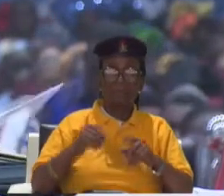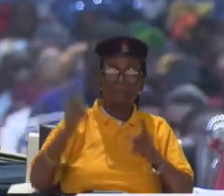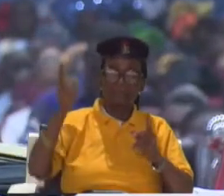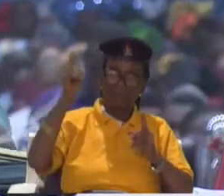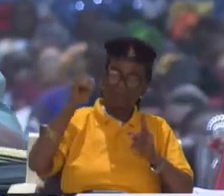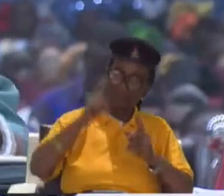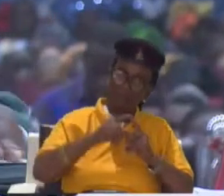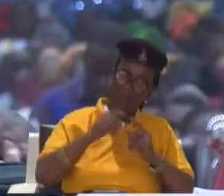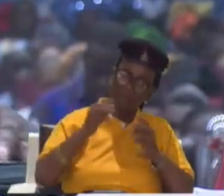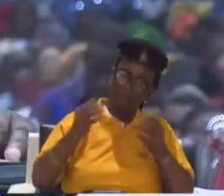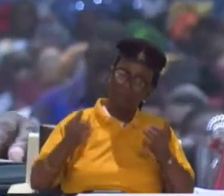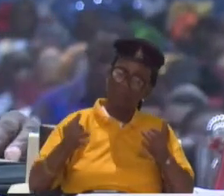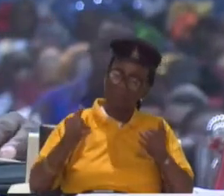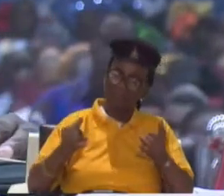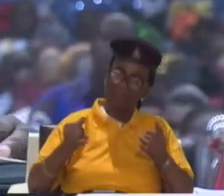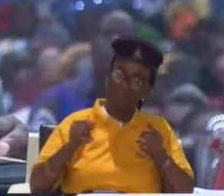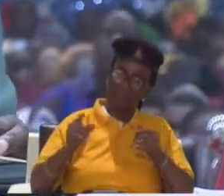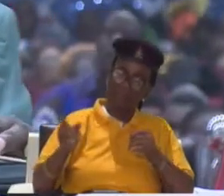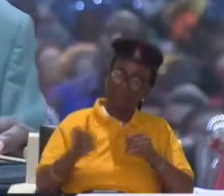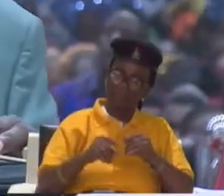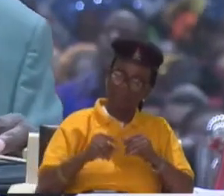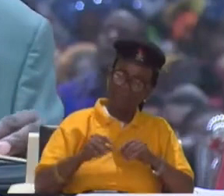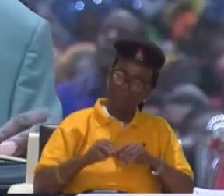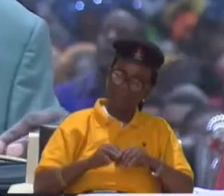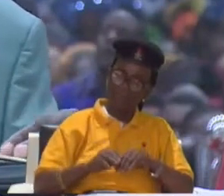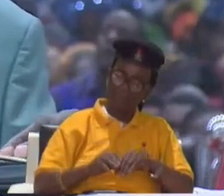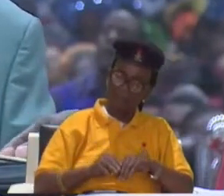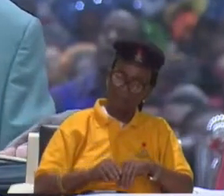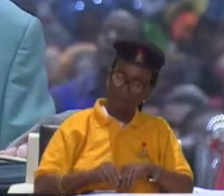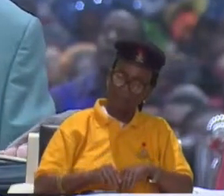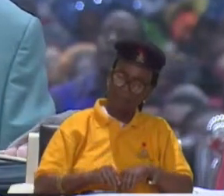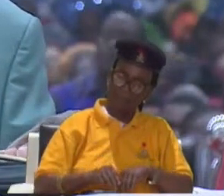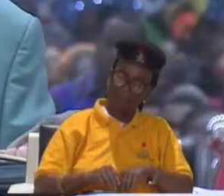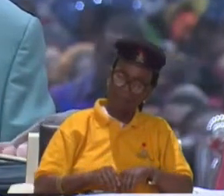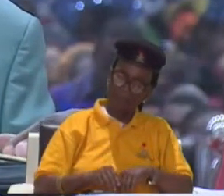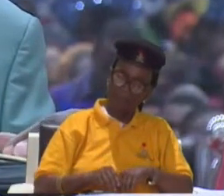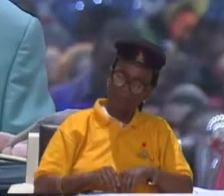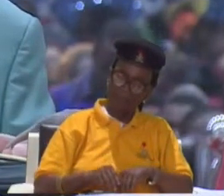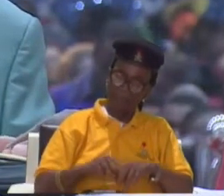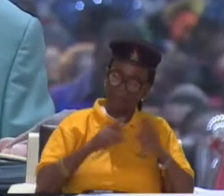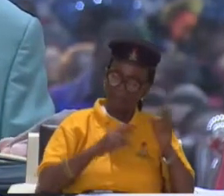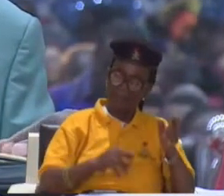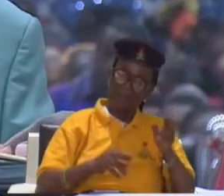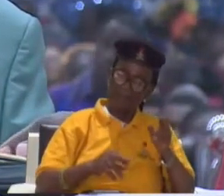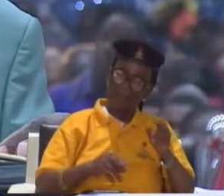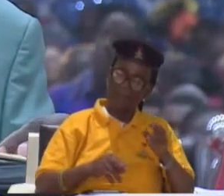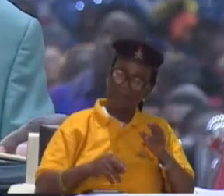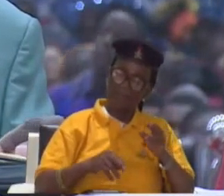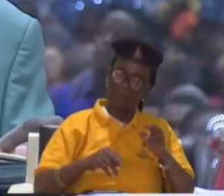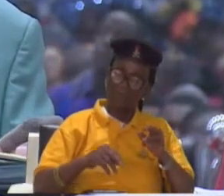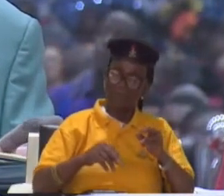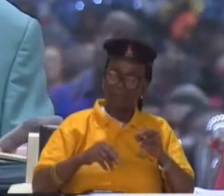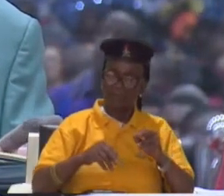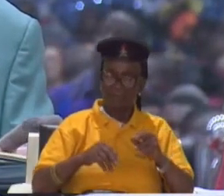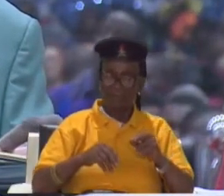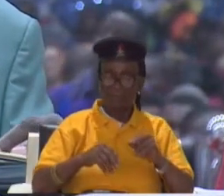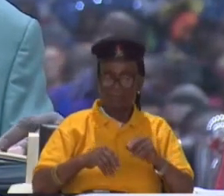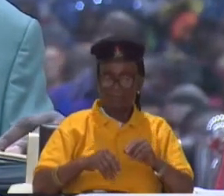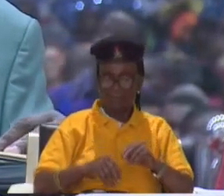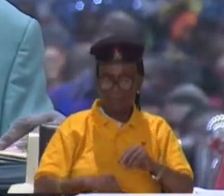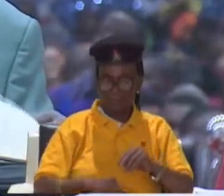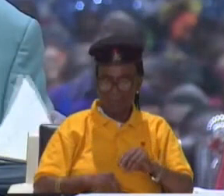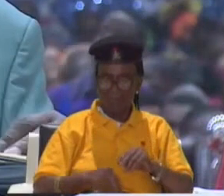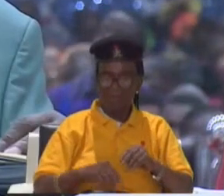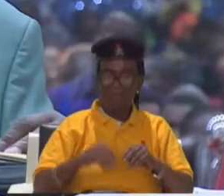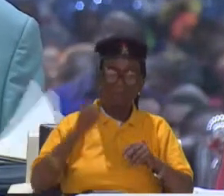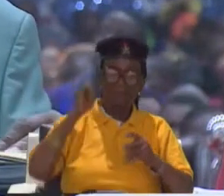yi. You don't really know the meaning of good. Oh, mo itumo pe nkan da. But he asked me to